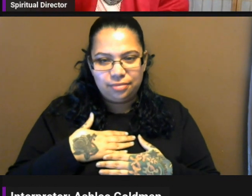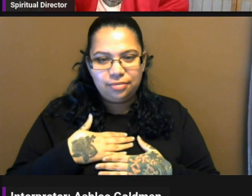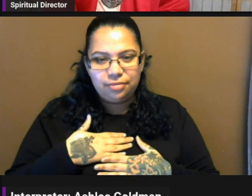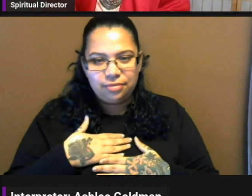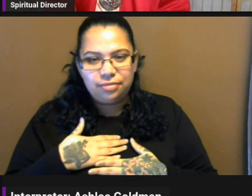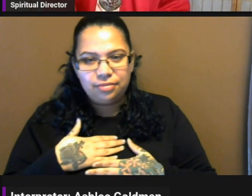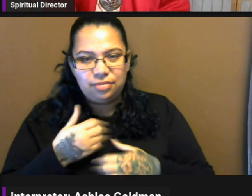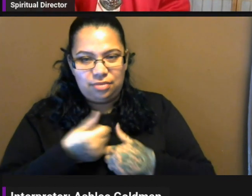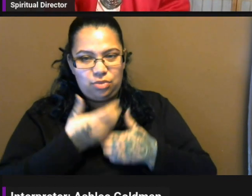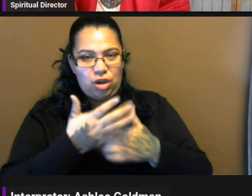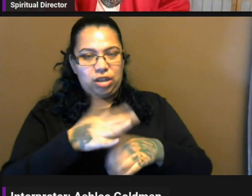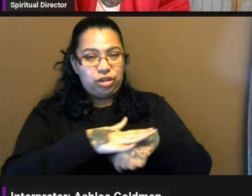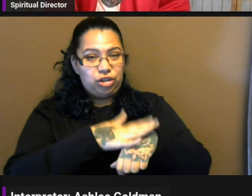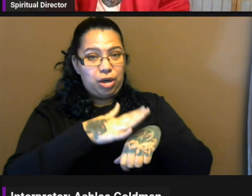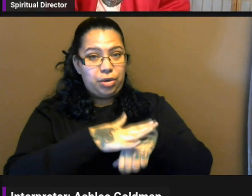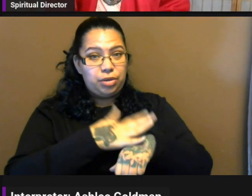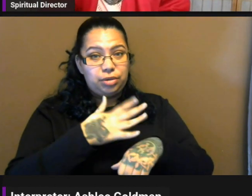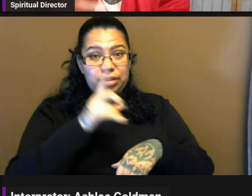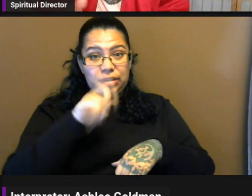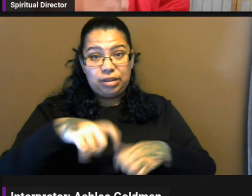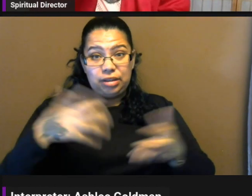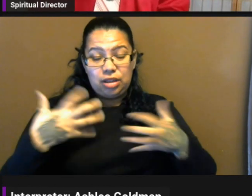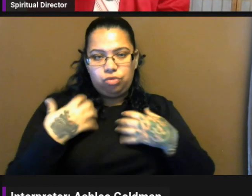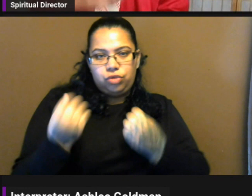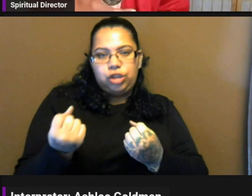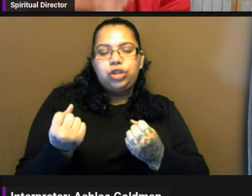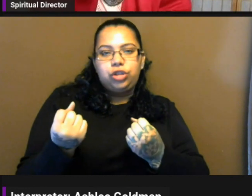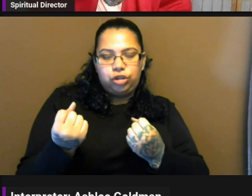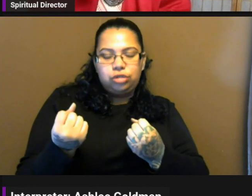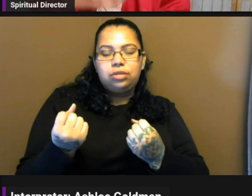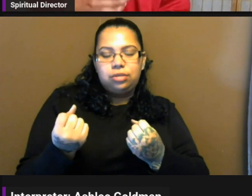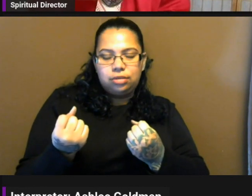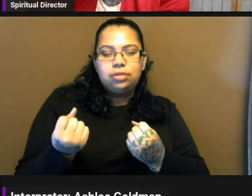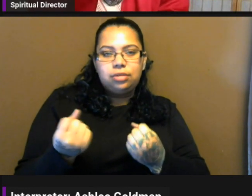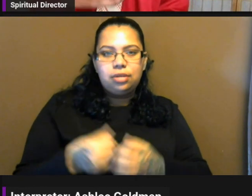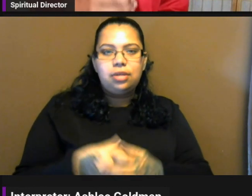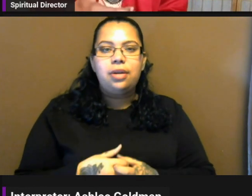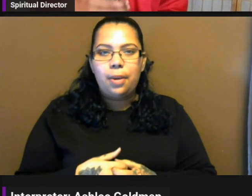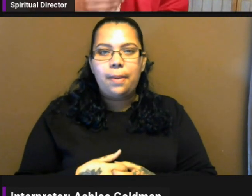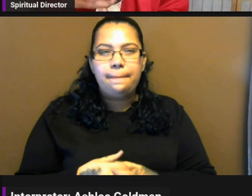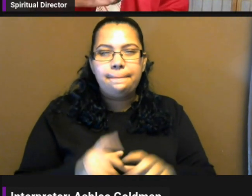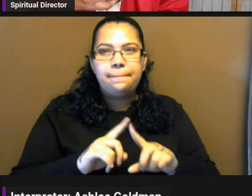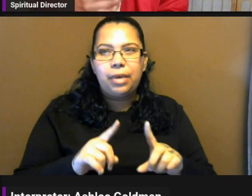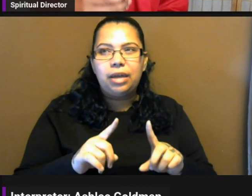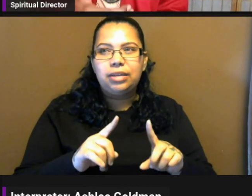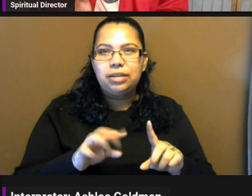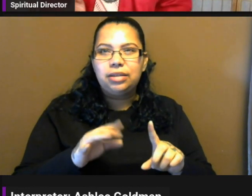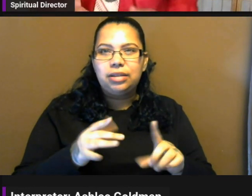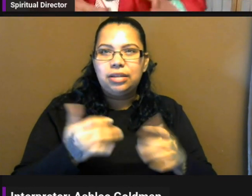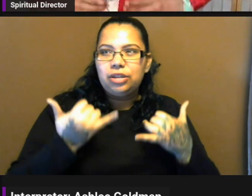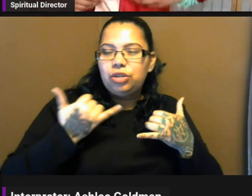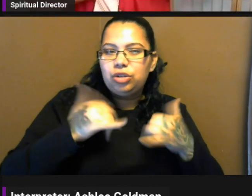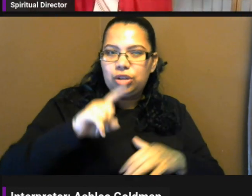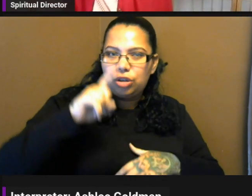Being gentle takes courage, and yet this is a very worthwhile